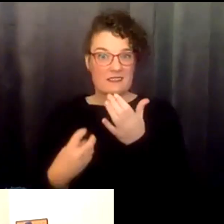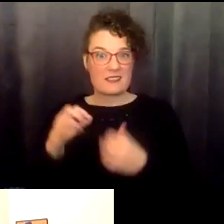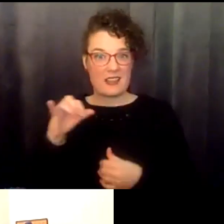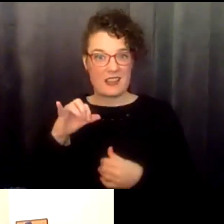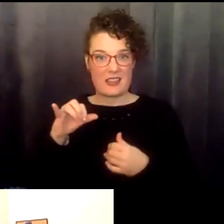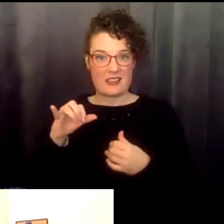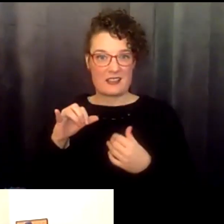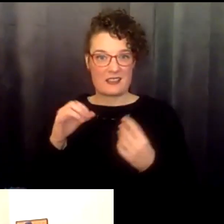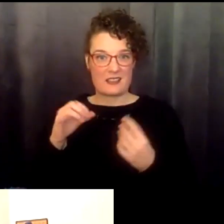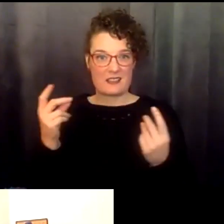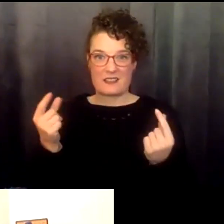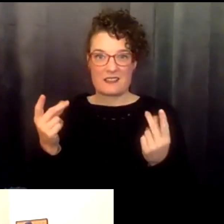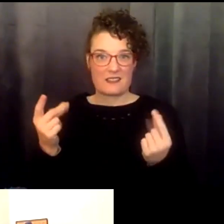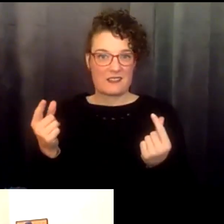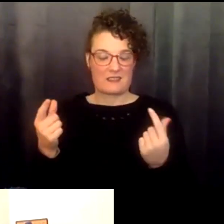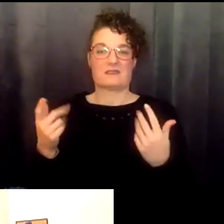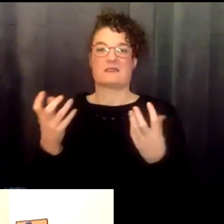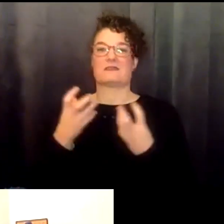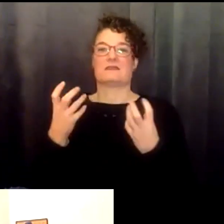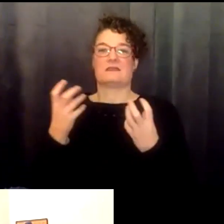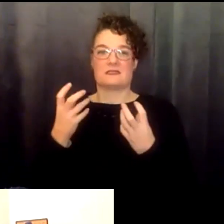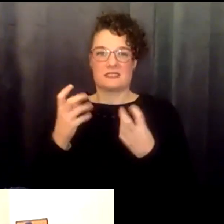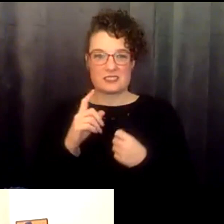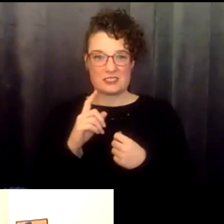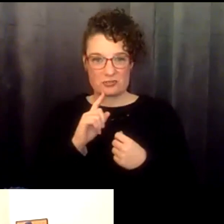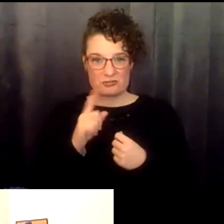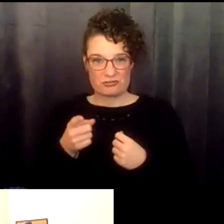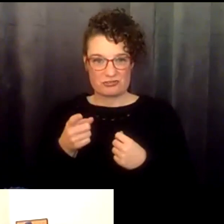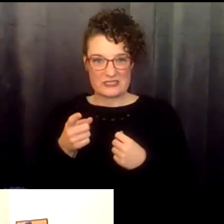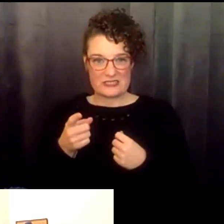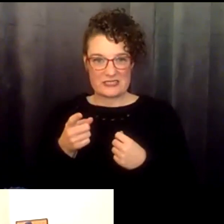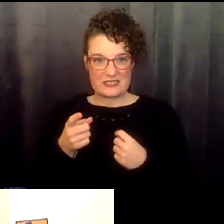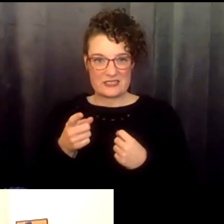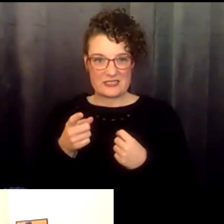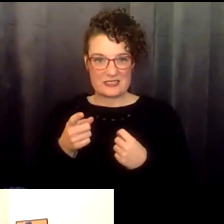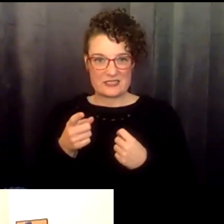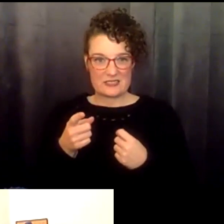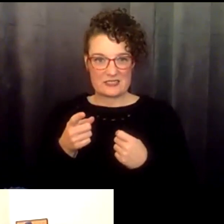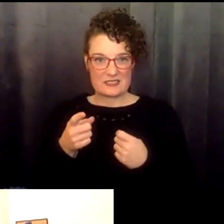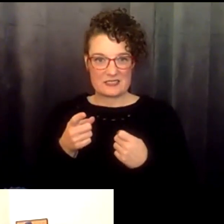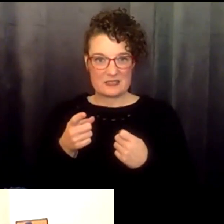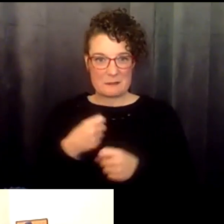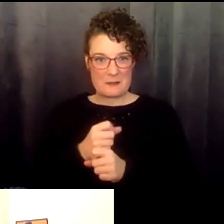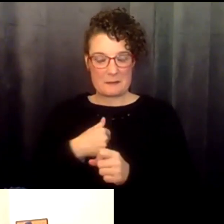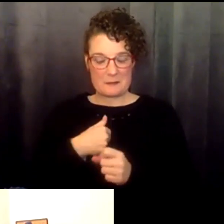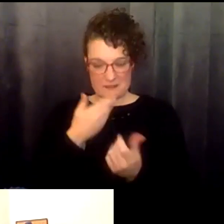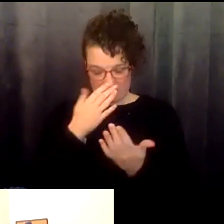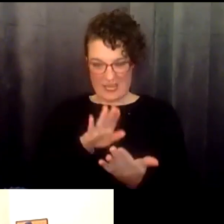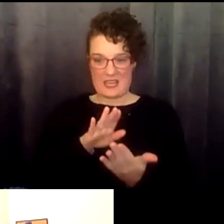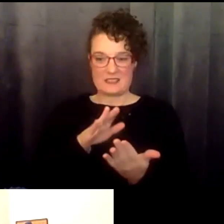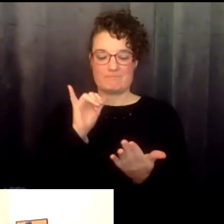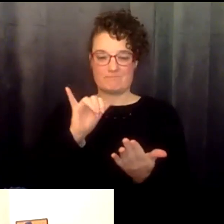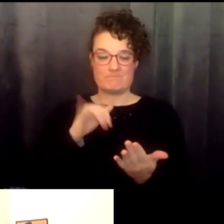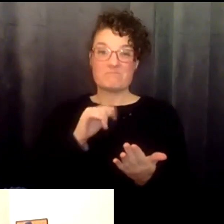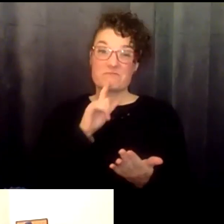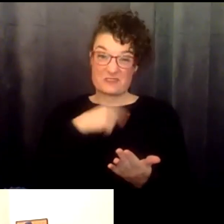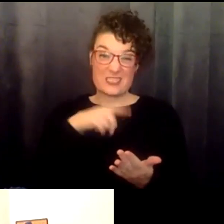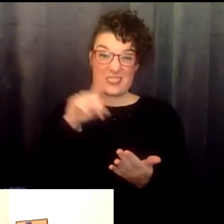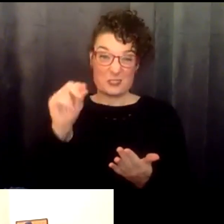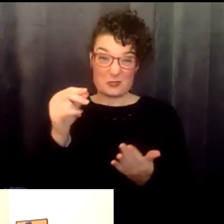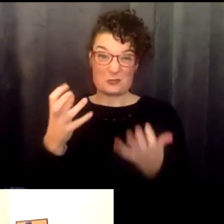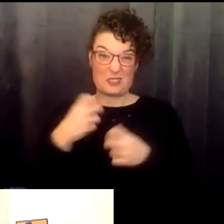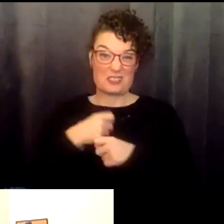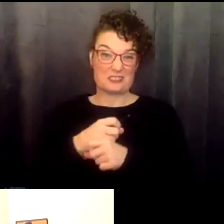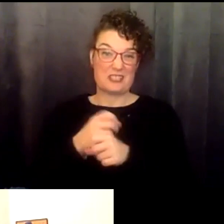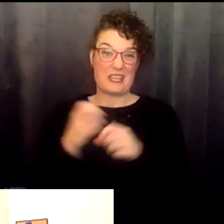panini, right? Like it really put me to face like my actual desires of wanting to create more and like what is